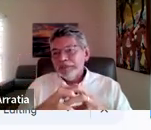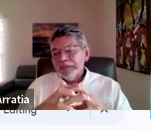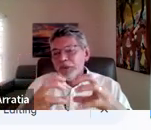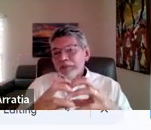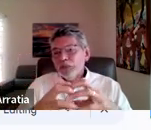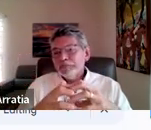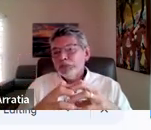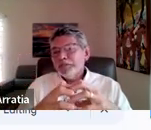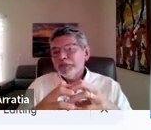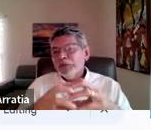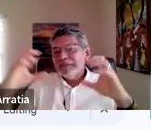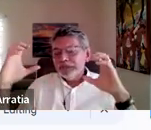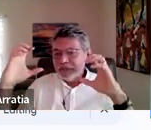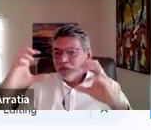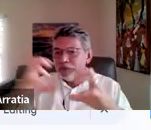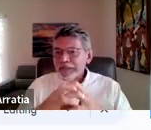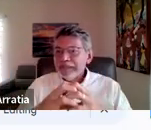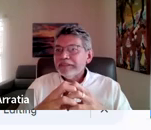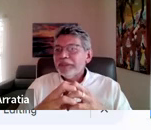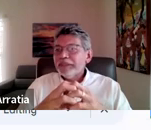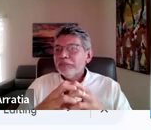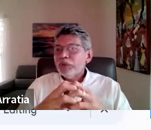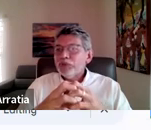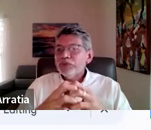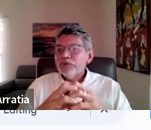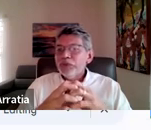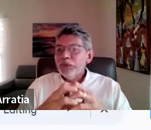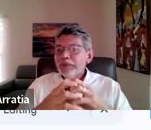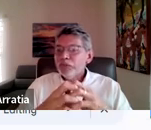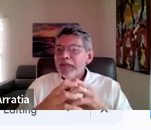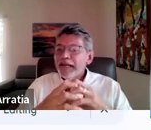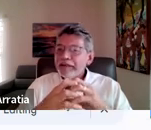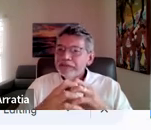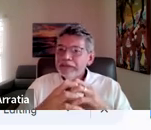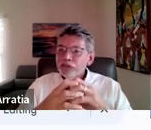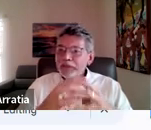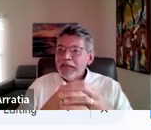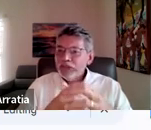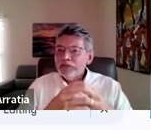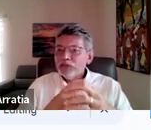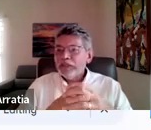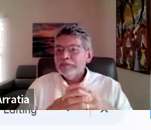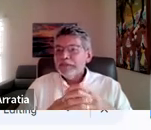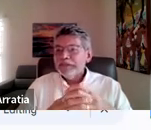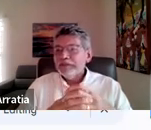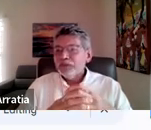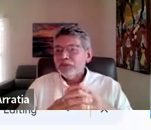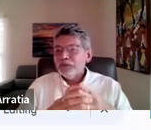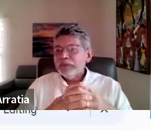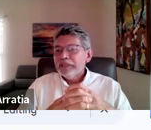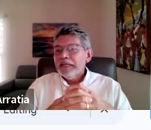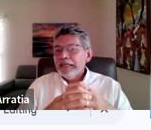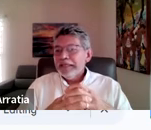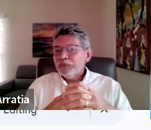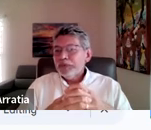at sustainability, what impressed me was they're really doing an integrated approach. You know, whereas we have chief sustainability